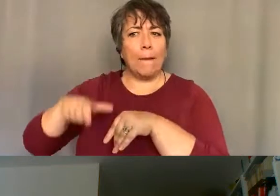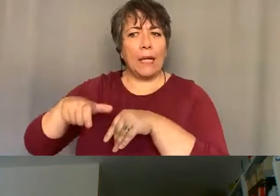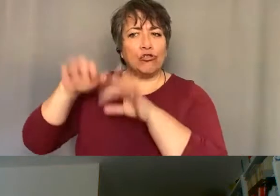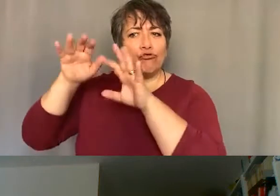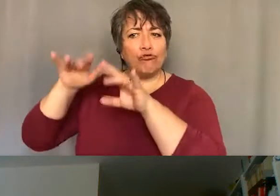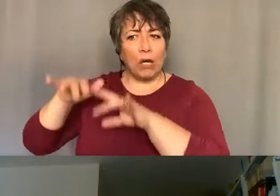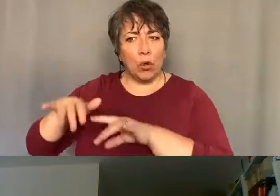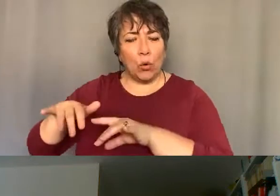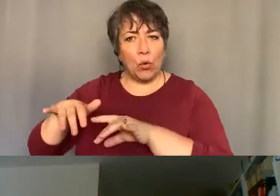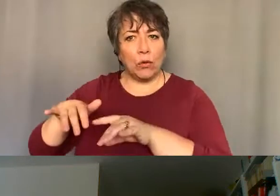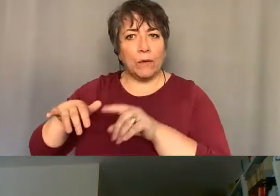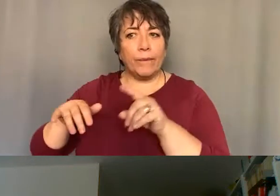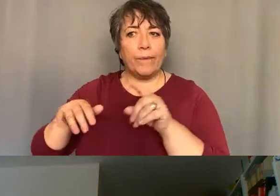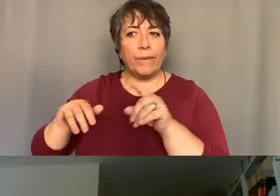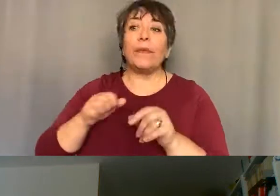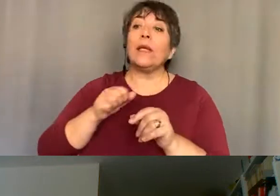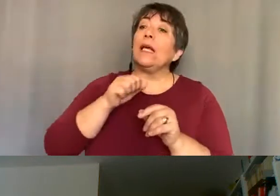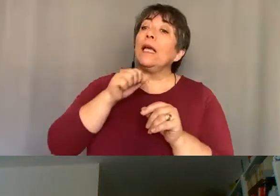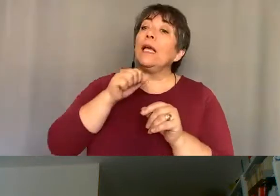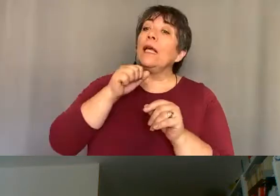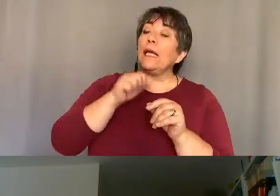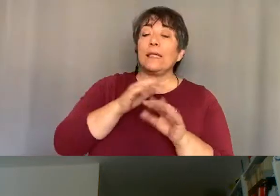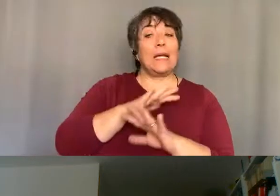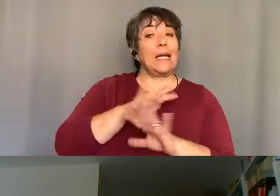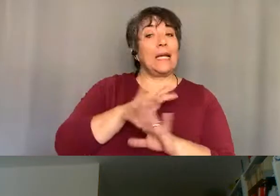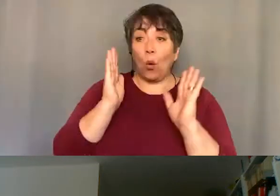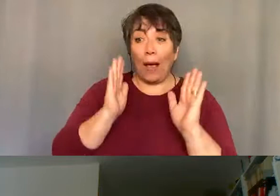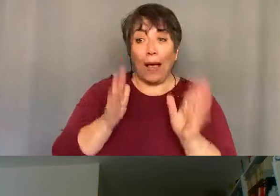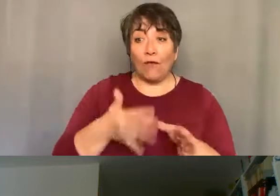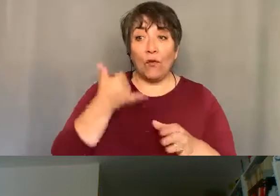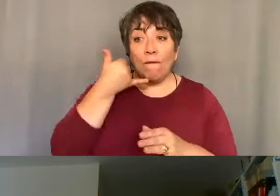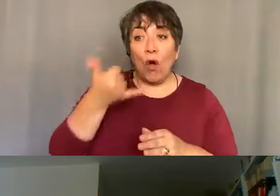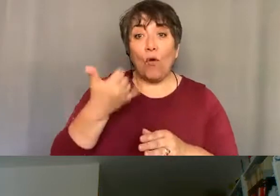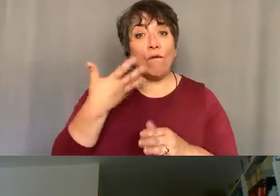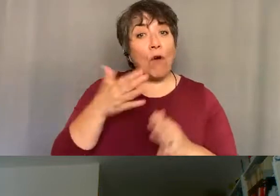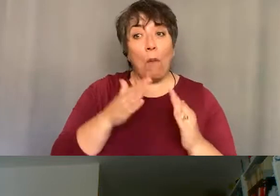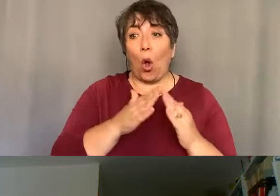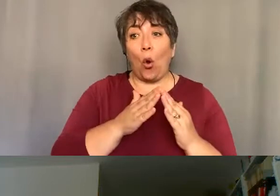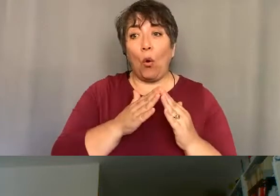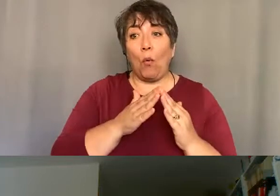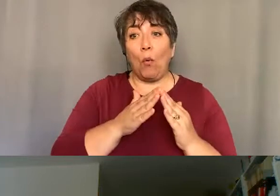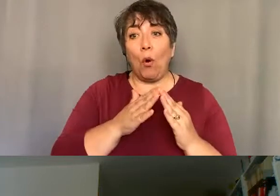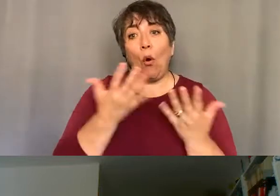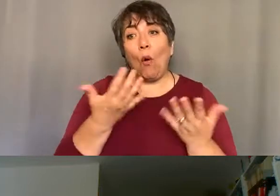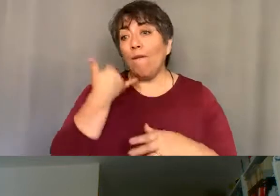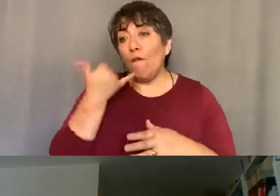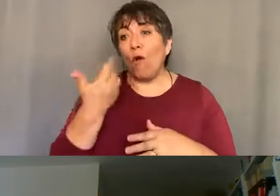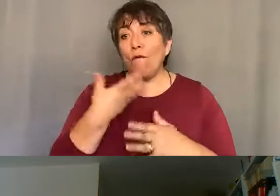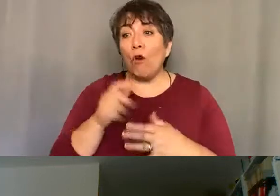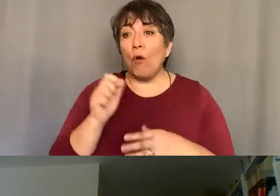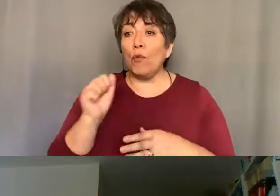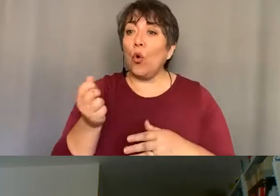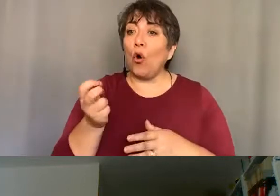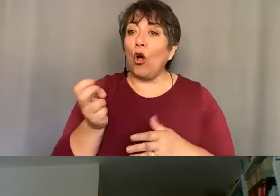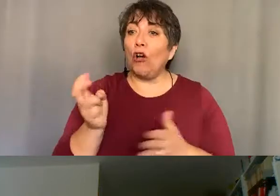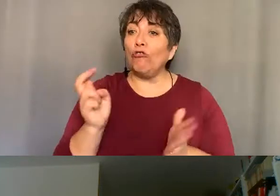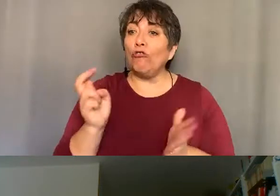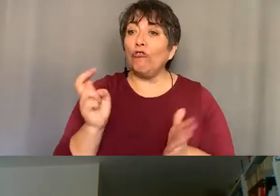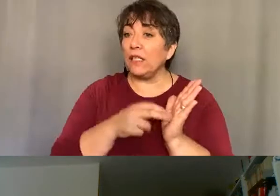so you don't have to ring from your home, so you don't have to ring from the number that's registered with your GP practice, then no, we